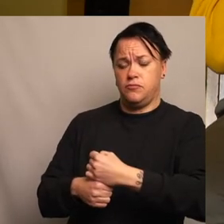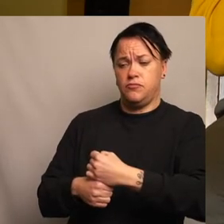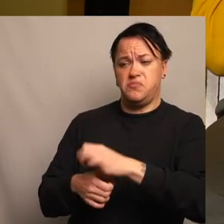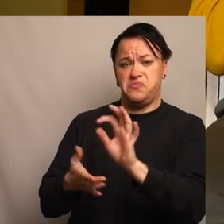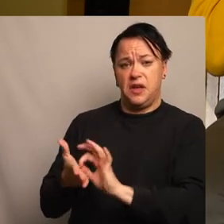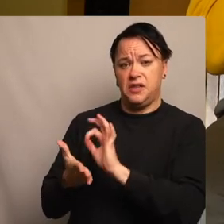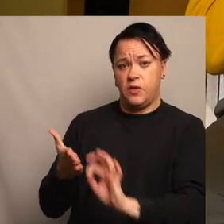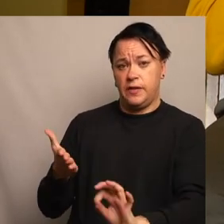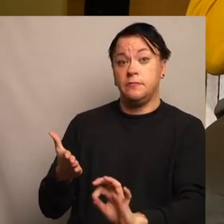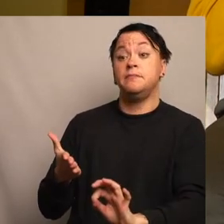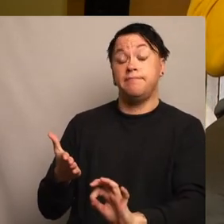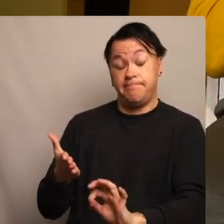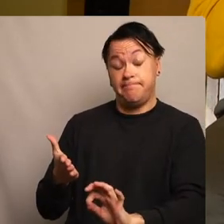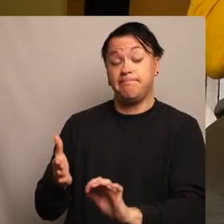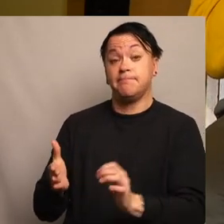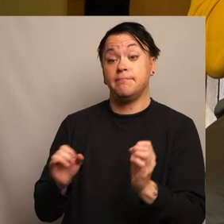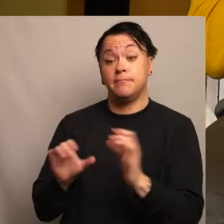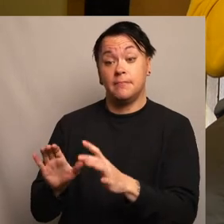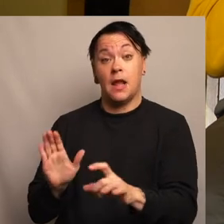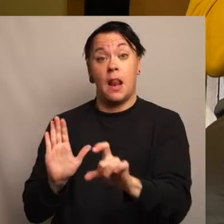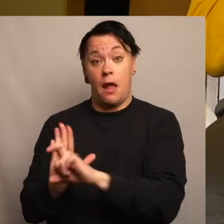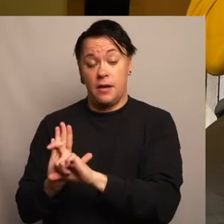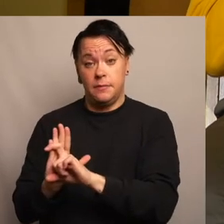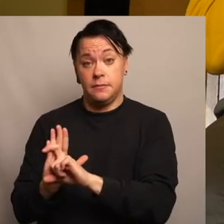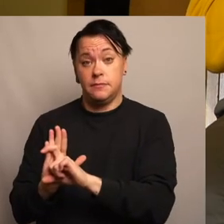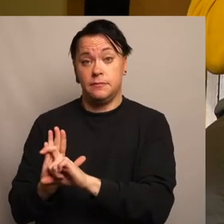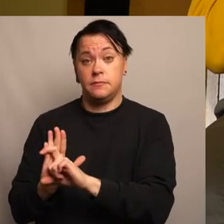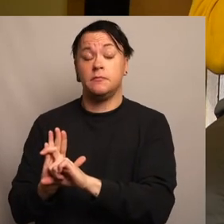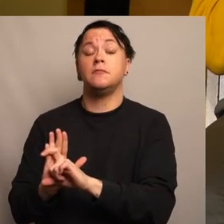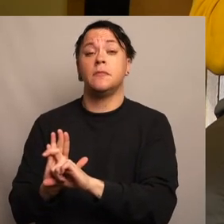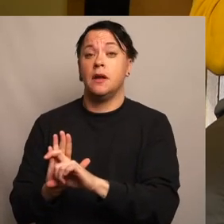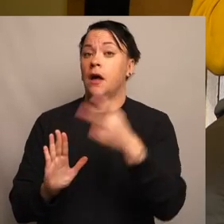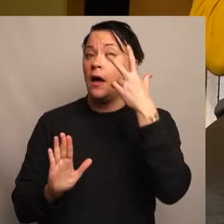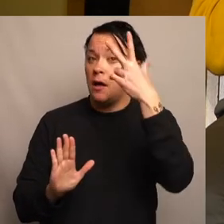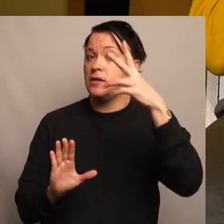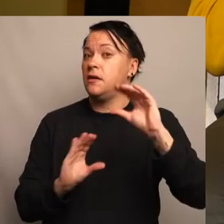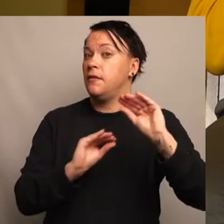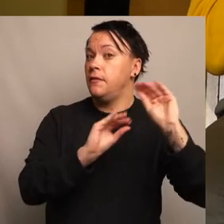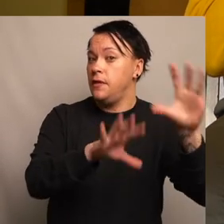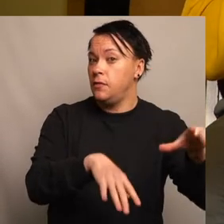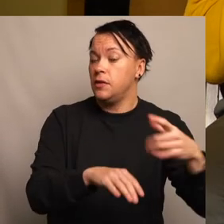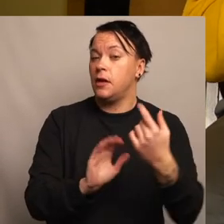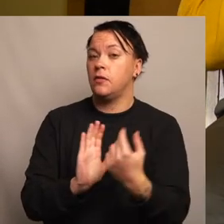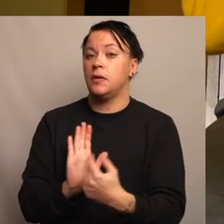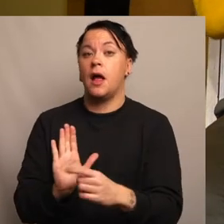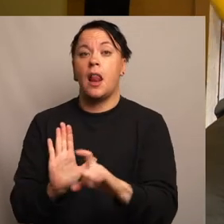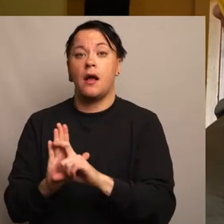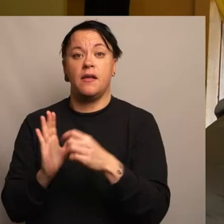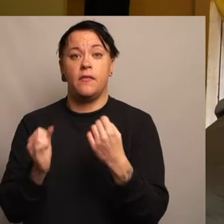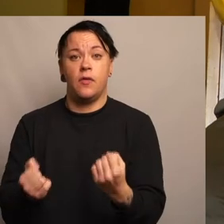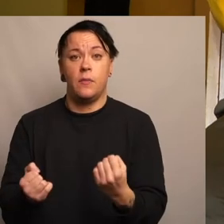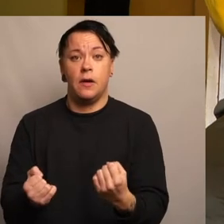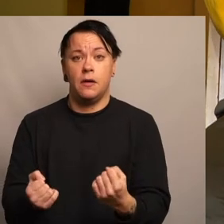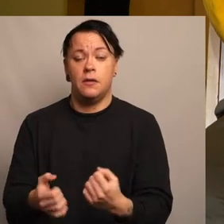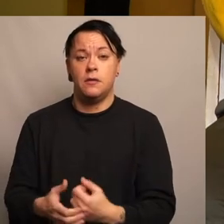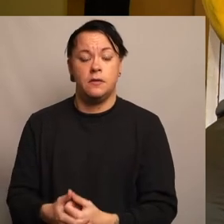make those kind of law. So the day when they left, it stayed and it was translated. People here will ask, like, why